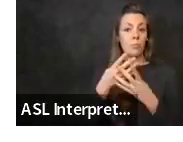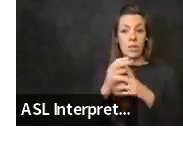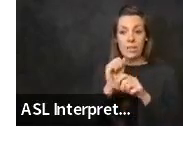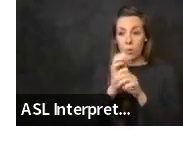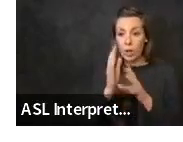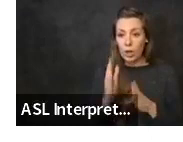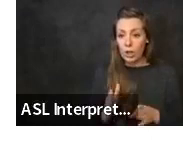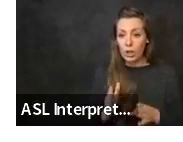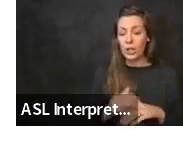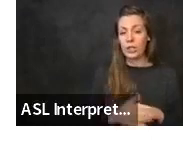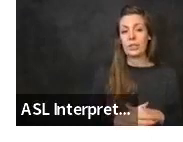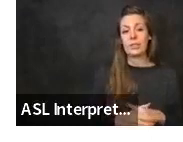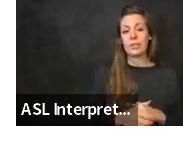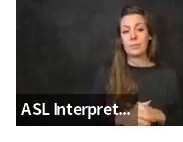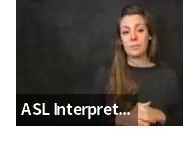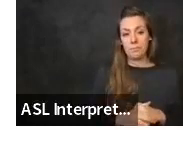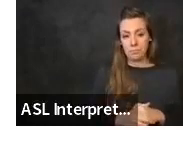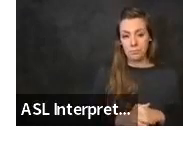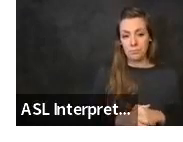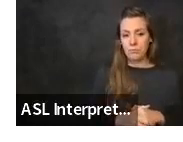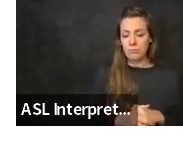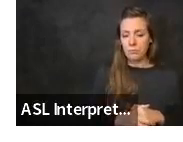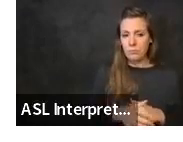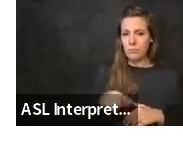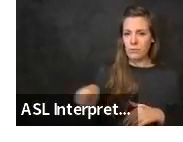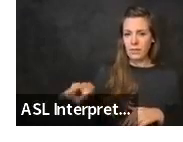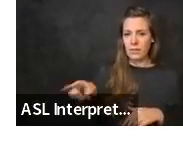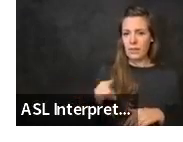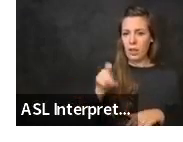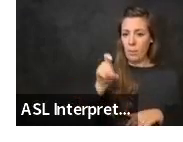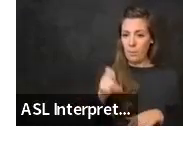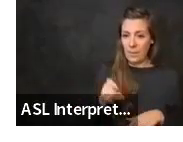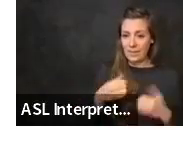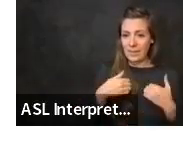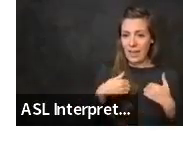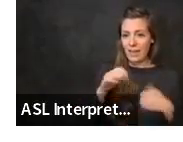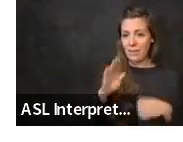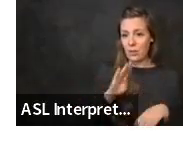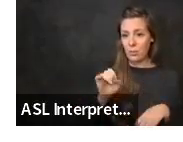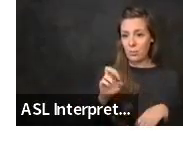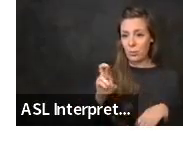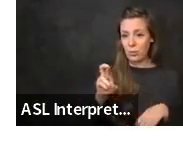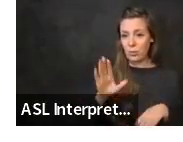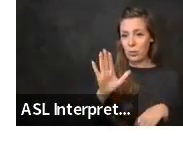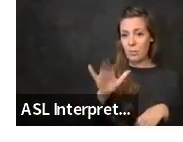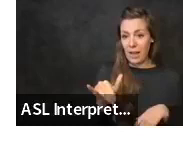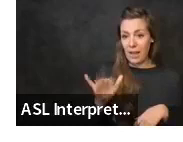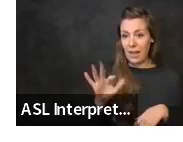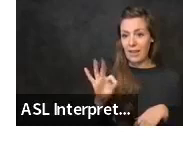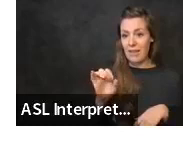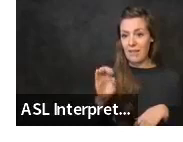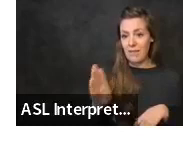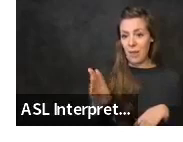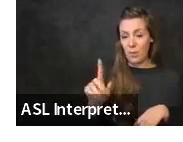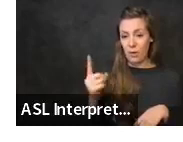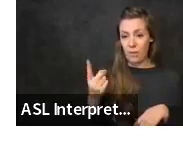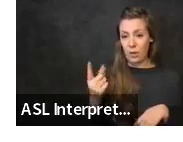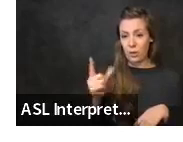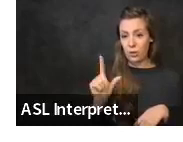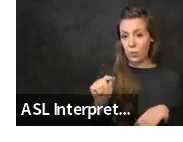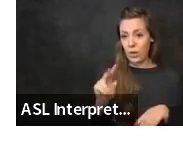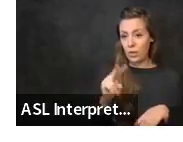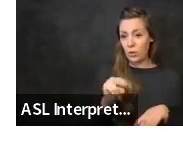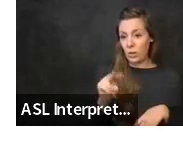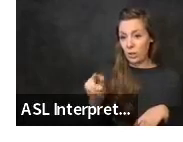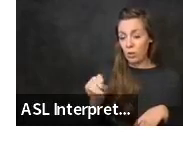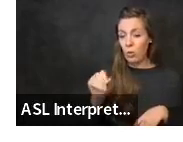centers, that they must receive a booster by February 1st, 2022, or